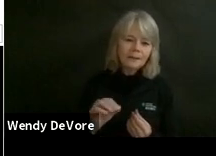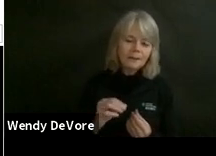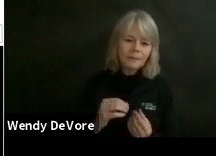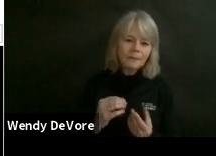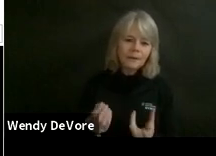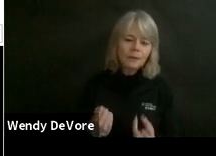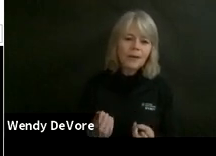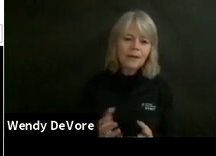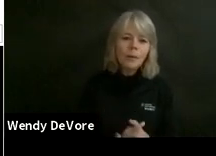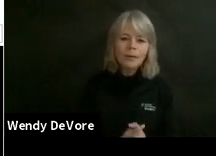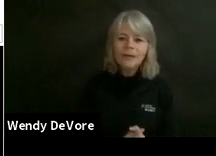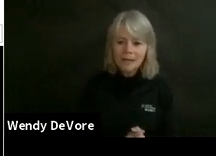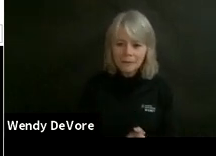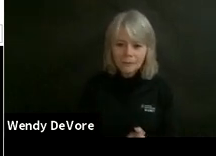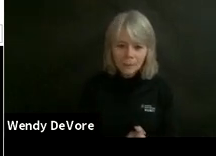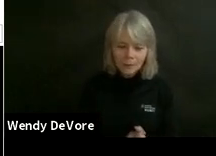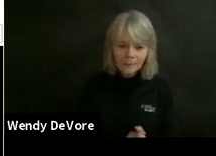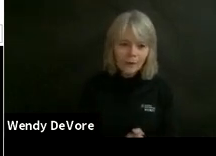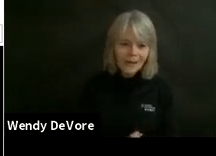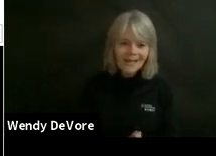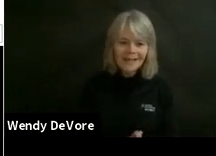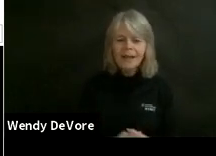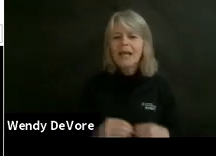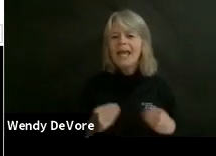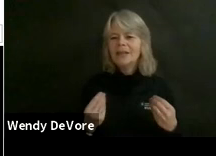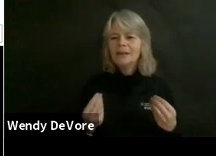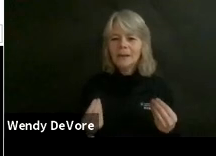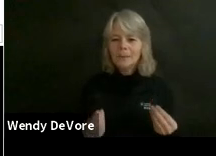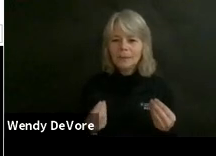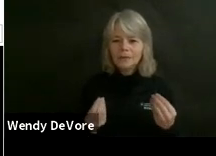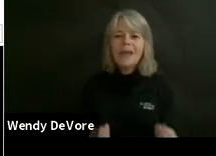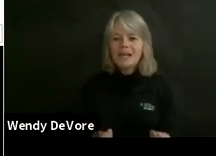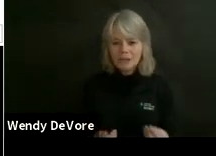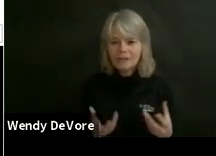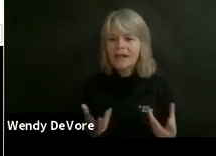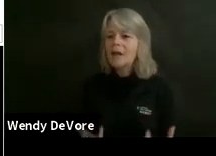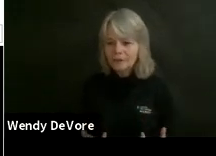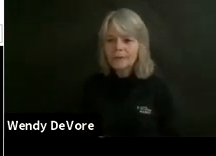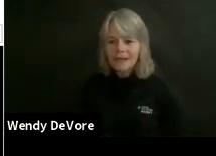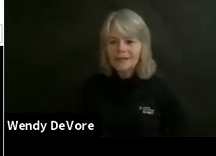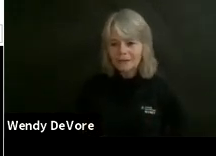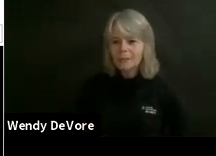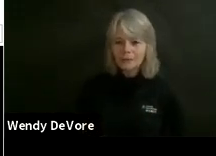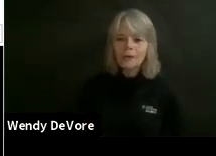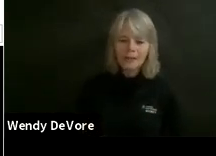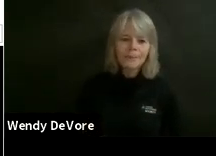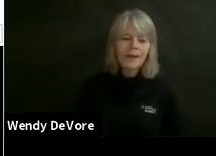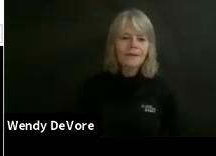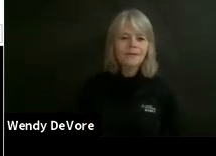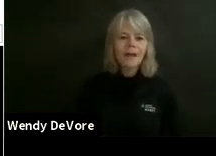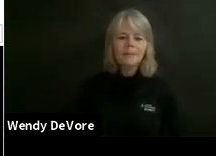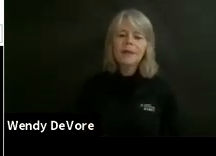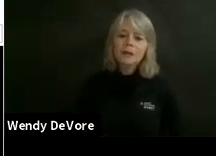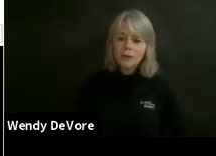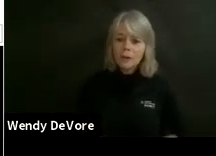a written or reading format. And Spanish is not also accessible for him